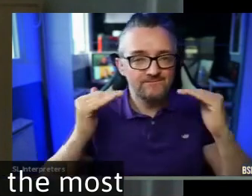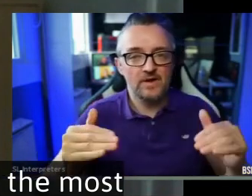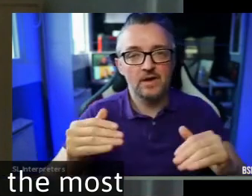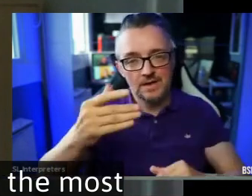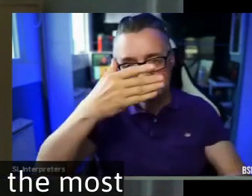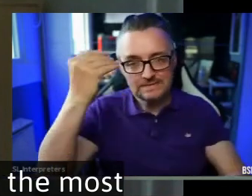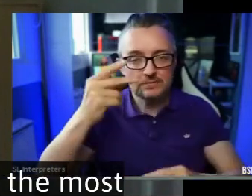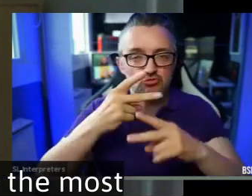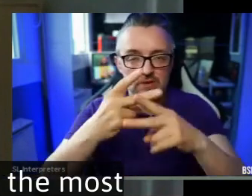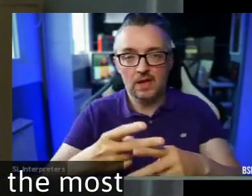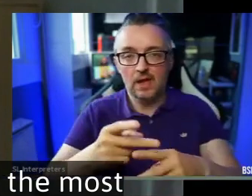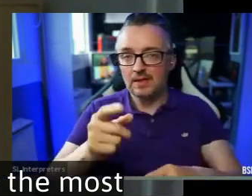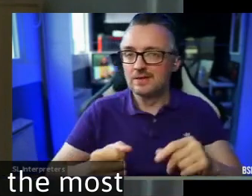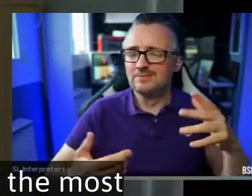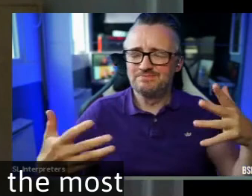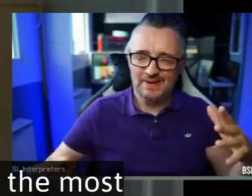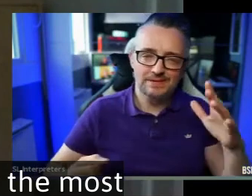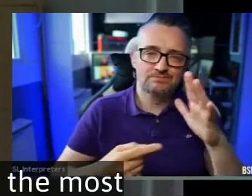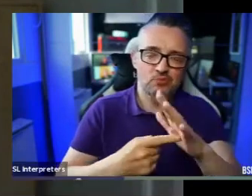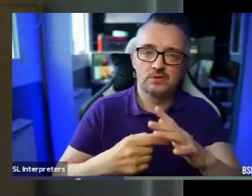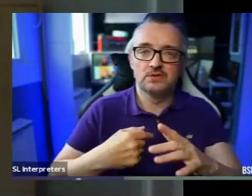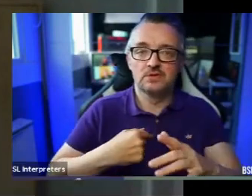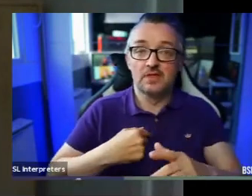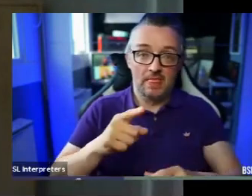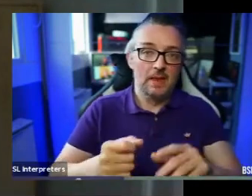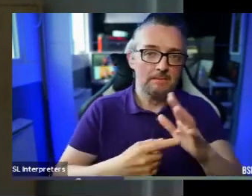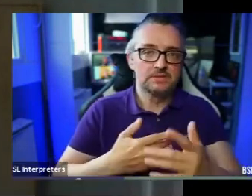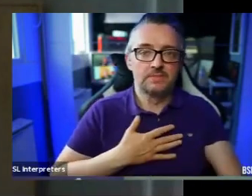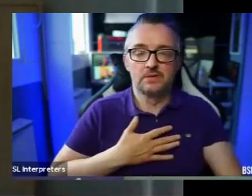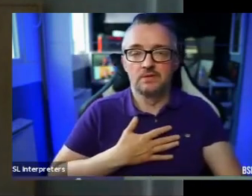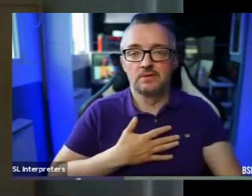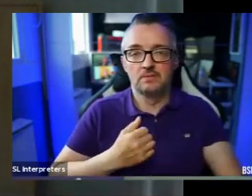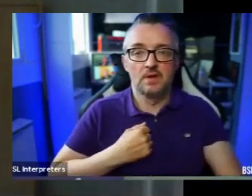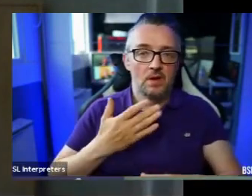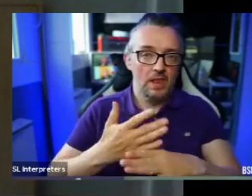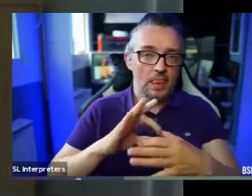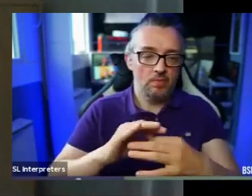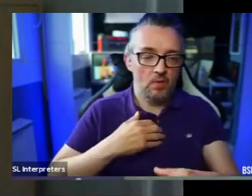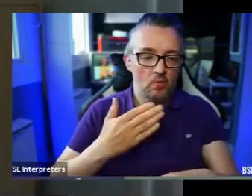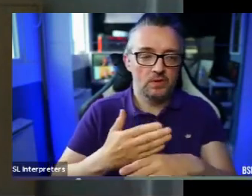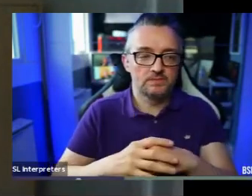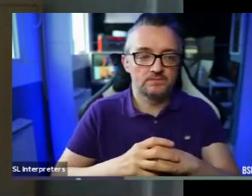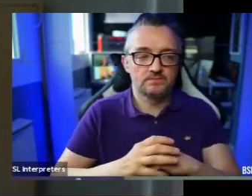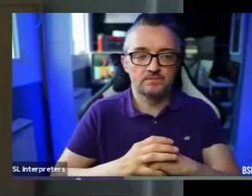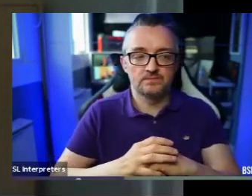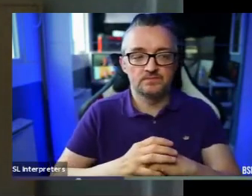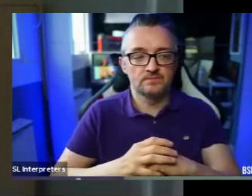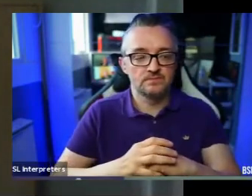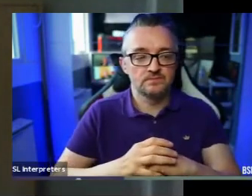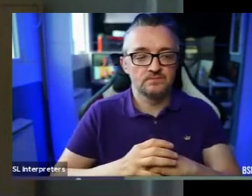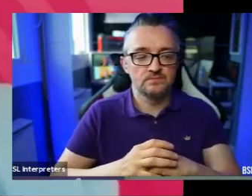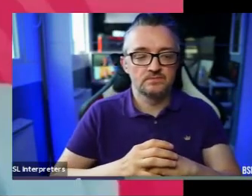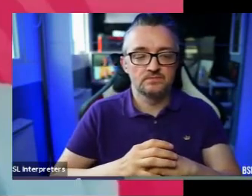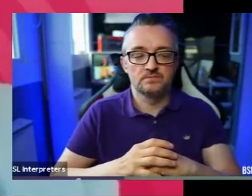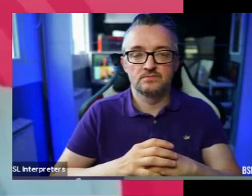around fair dementia care is probably the most important thing that I've ever been involved in, and that probably matters to me most in my work just now and life. Thanks